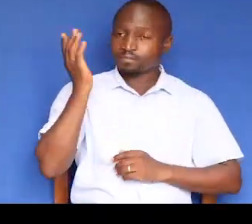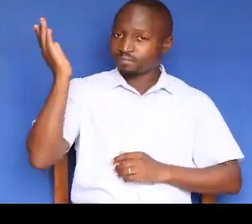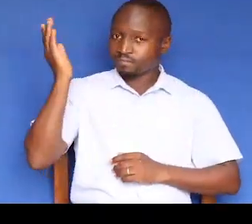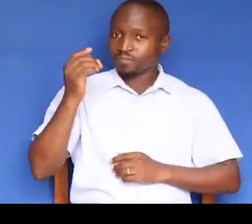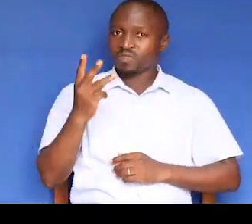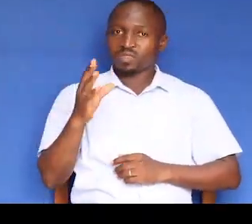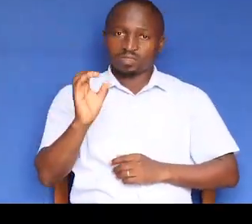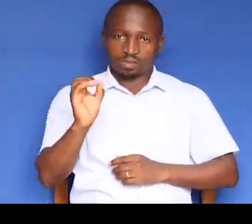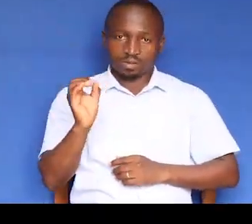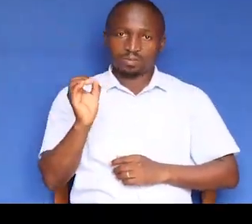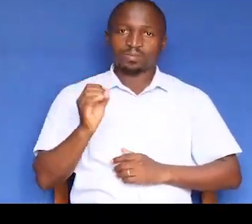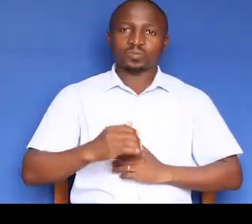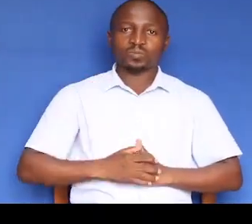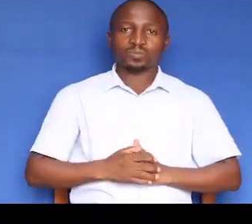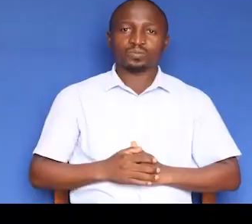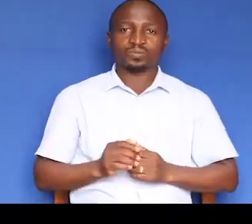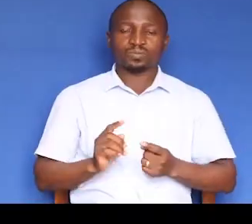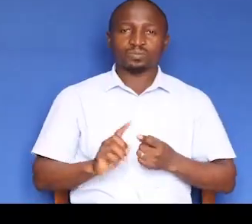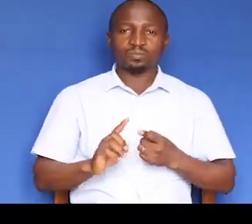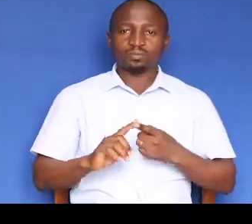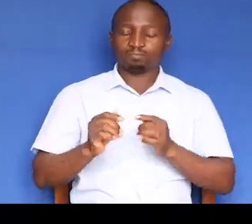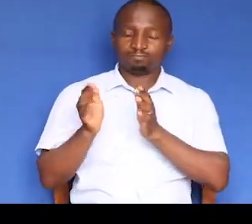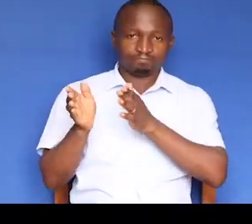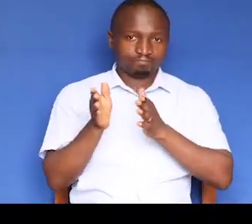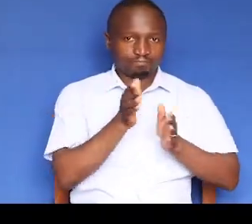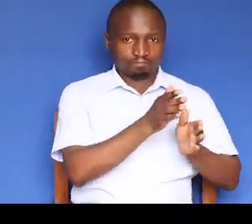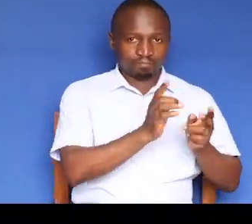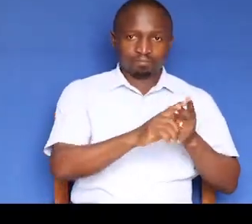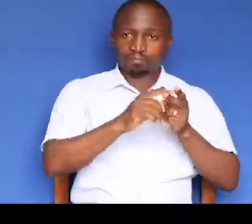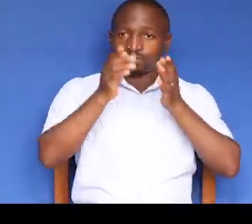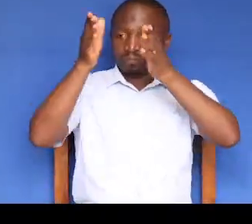30 amount. And at 2